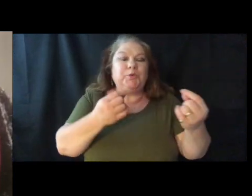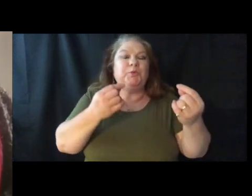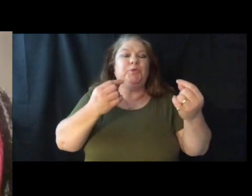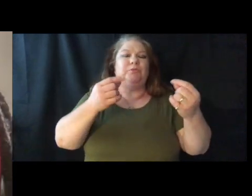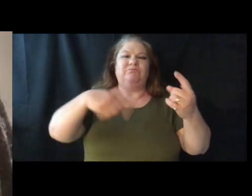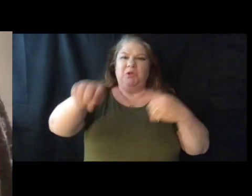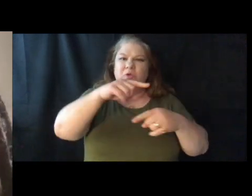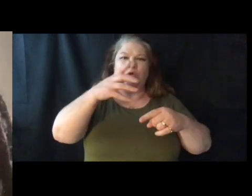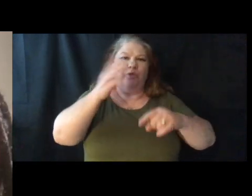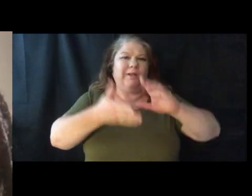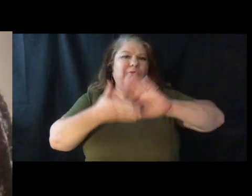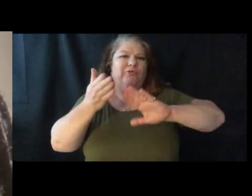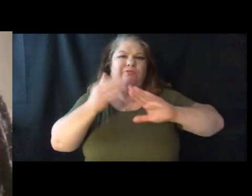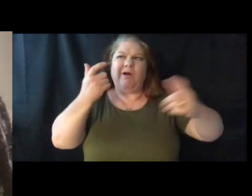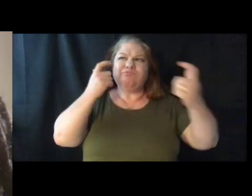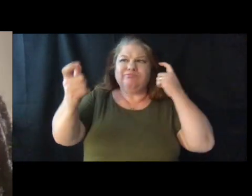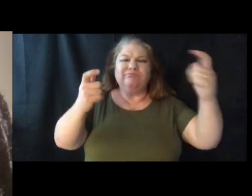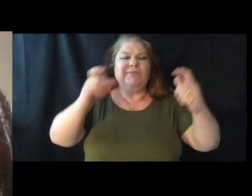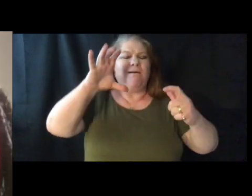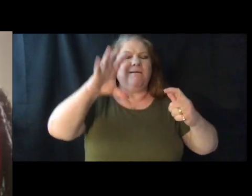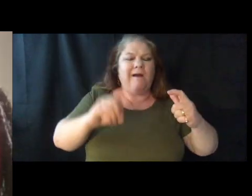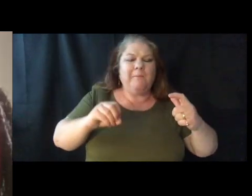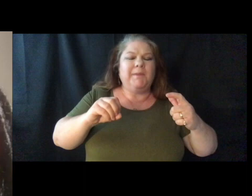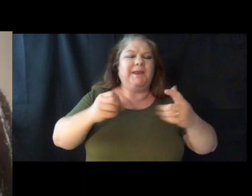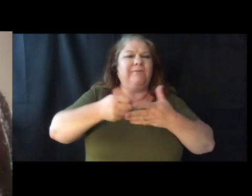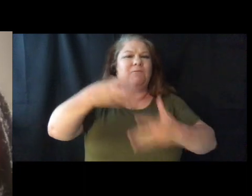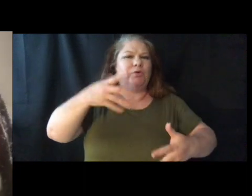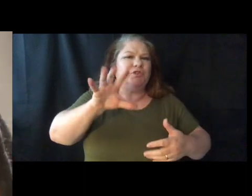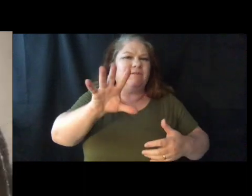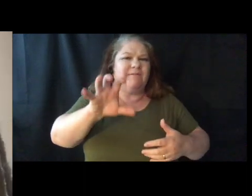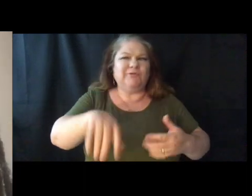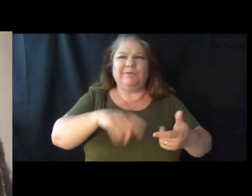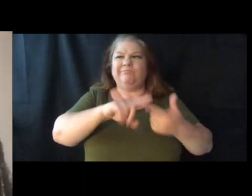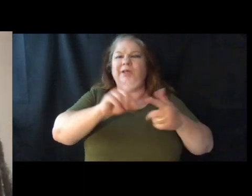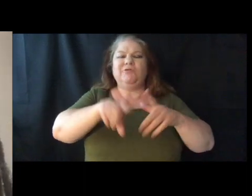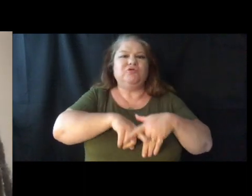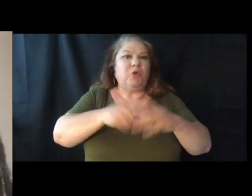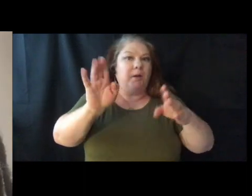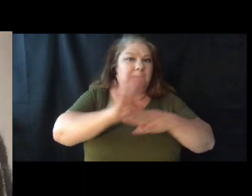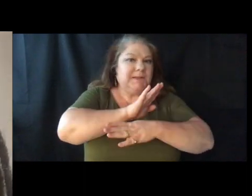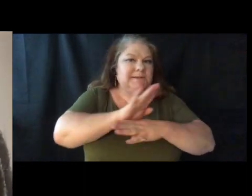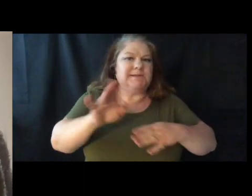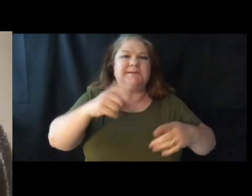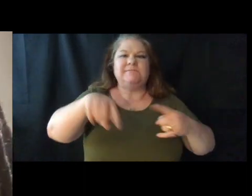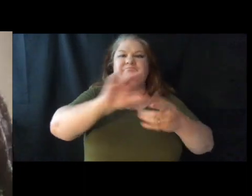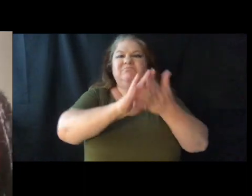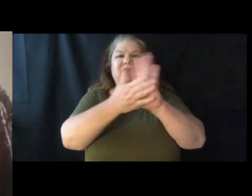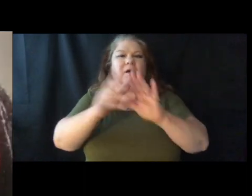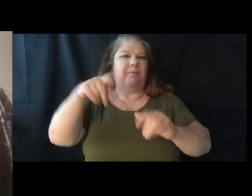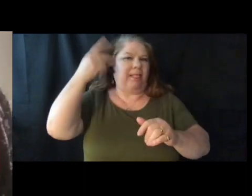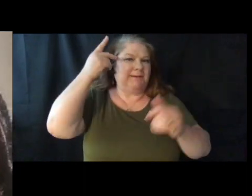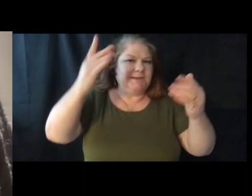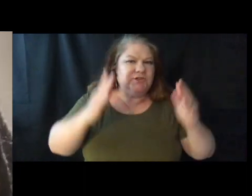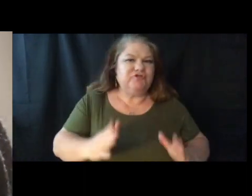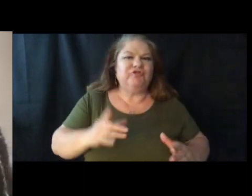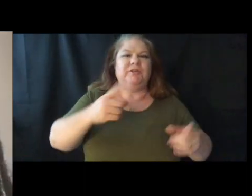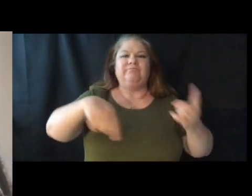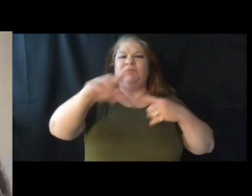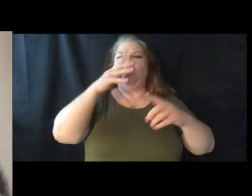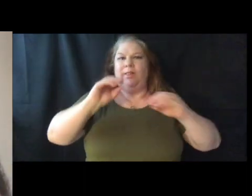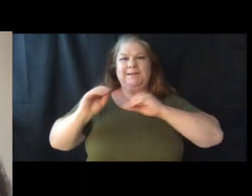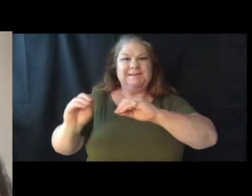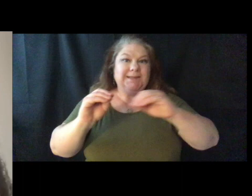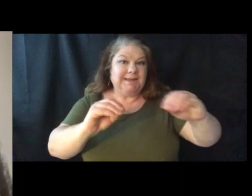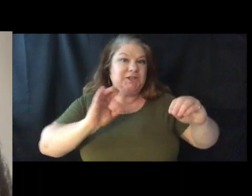world. I know you all will be running Fortune 500 companies. You will be starting your own businesses. You will be running for office. You